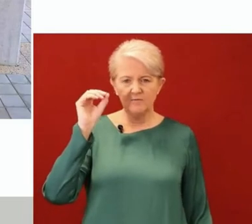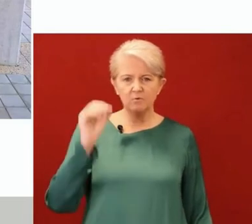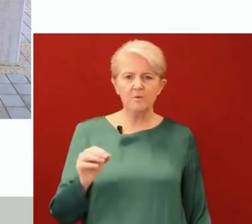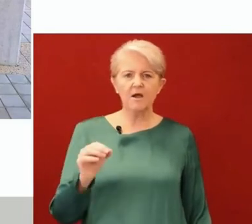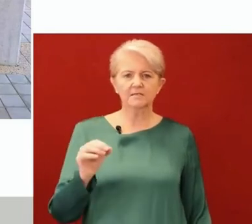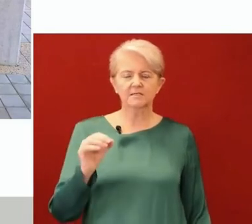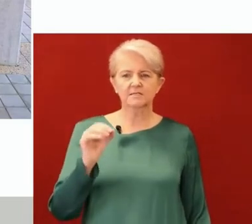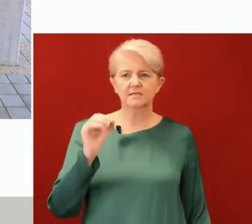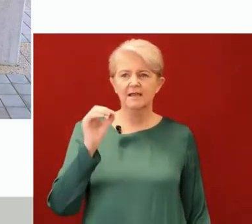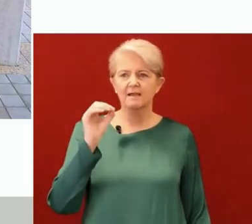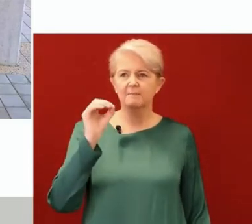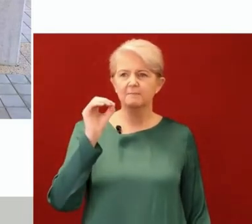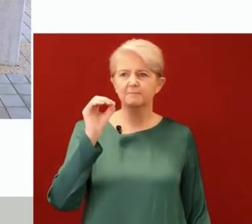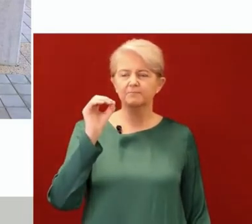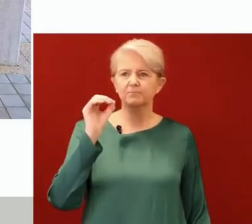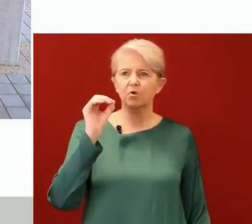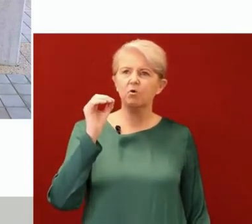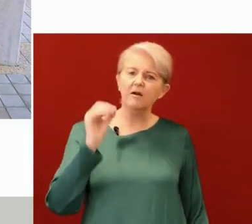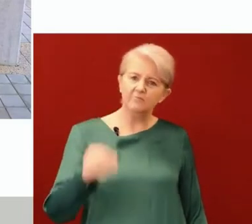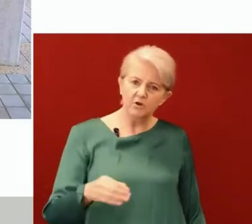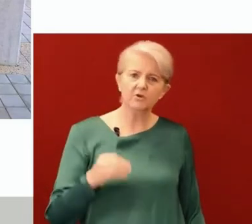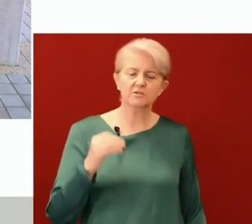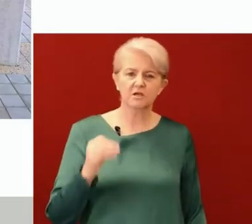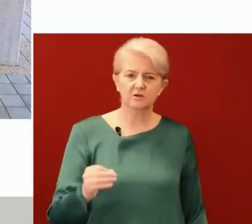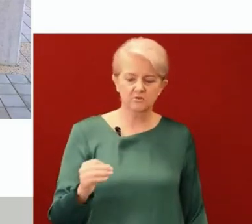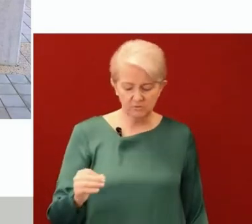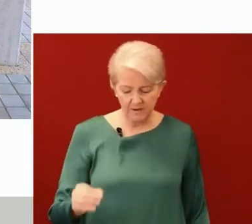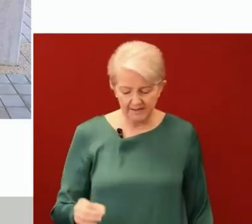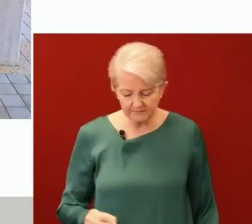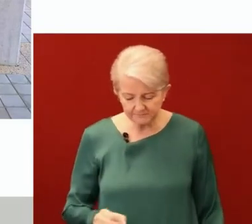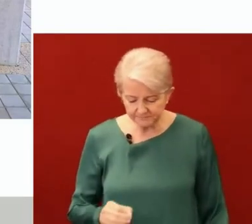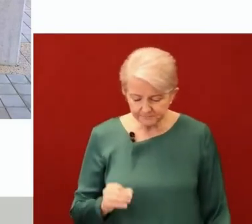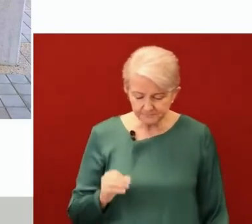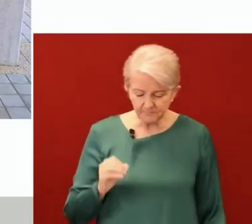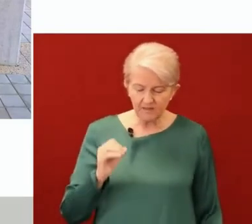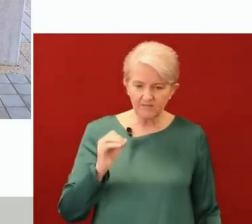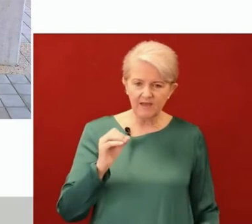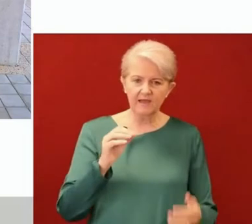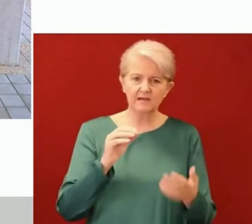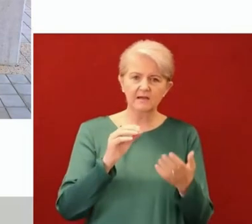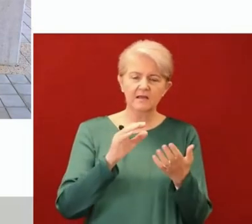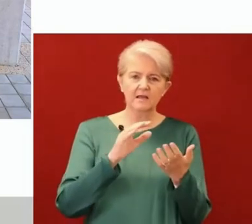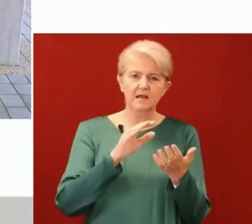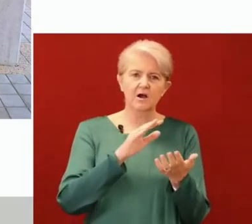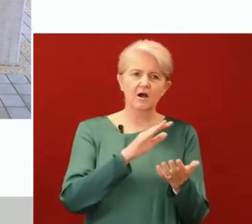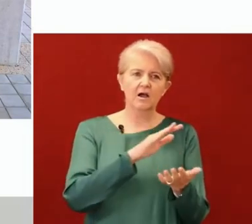I am reminded, or I've learnt along the way,